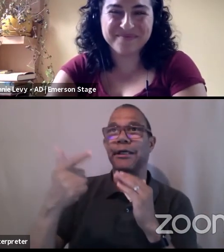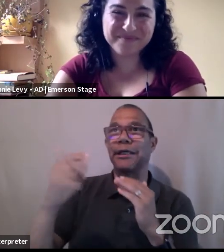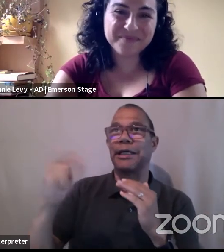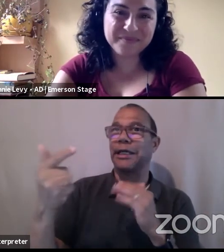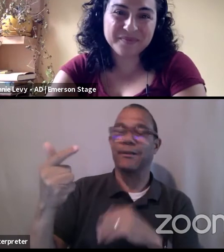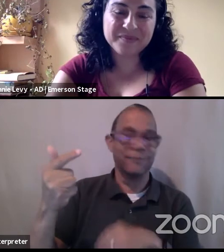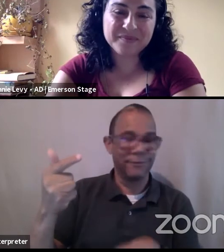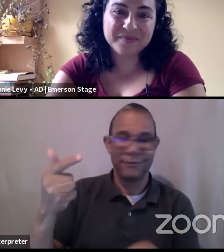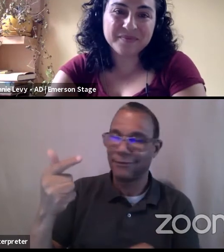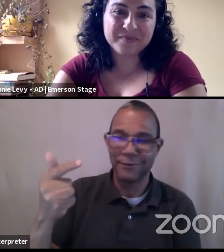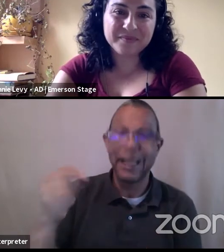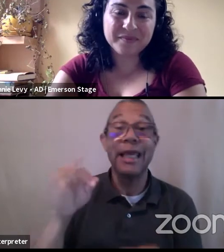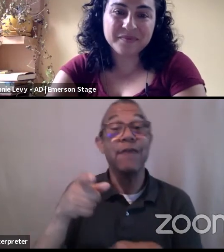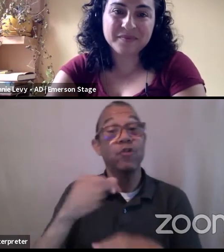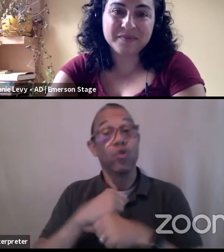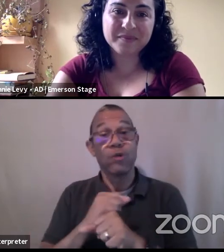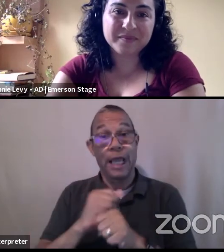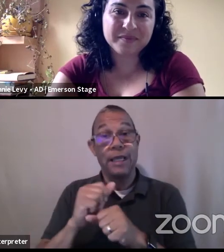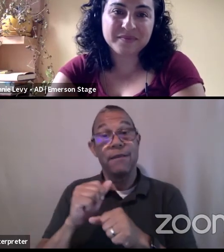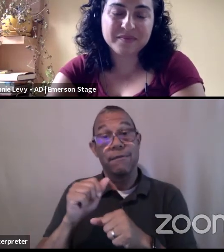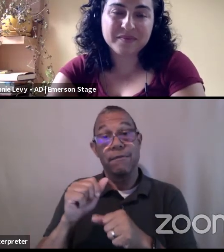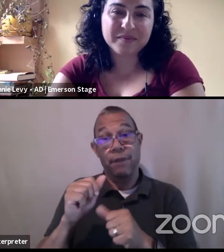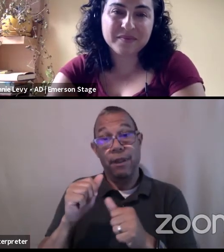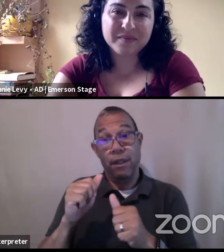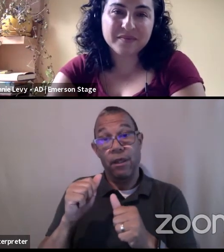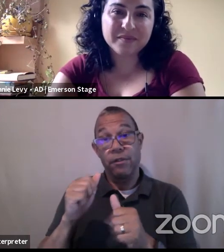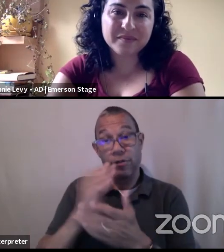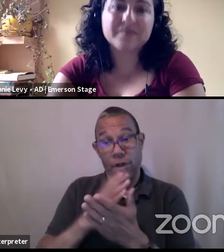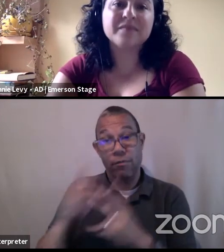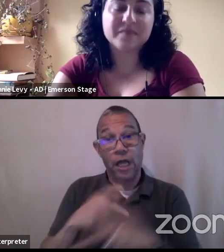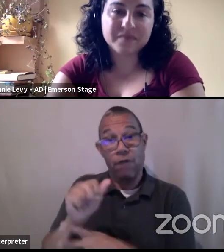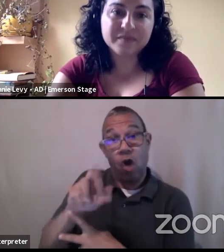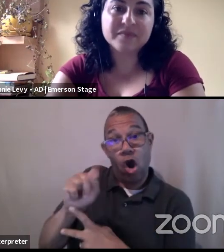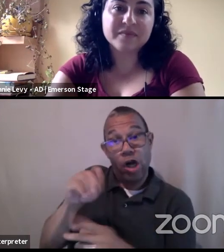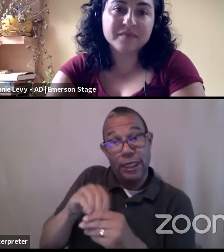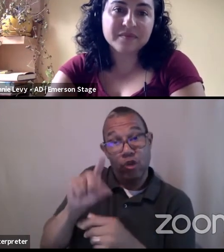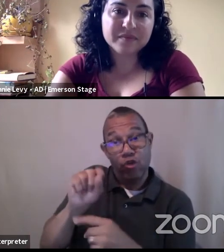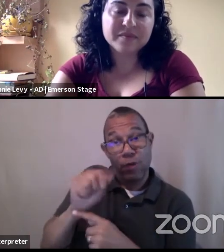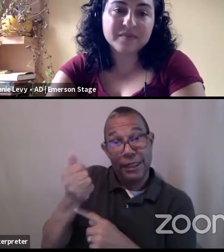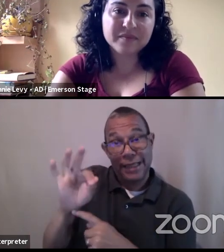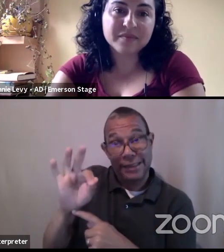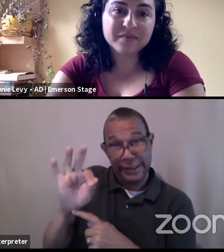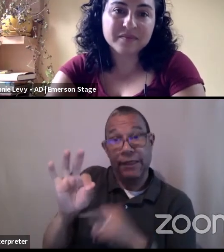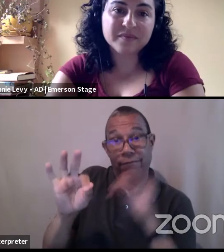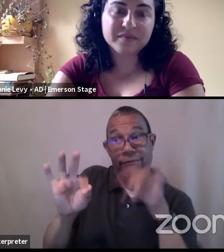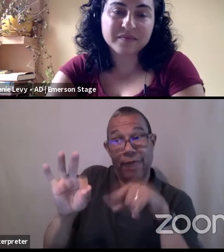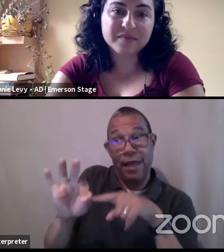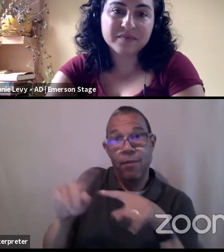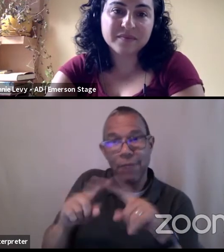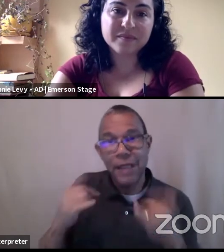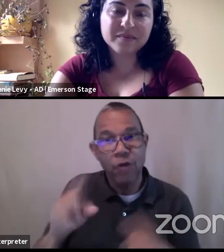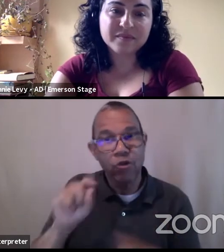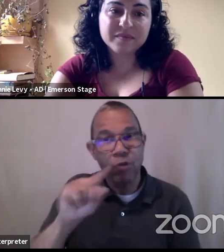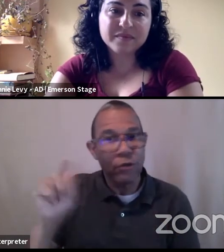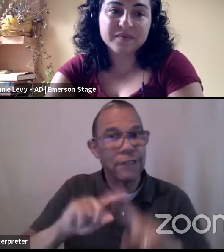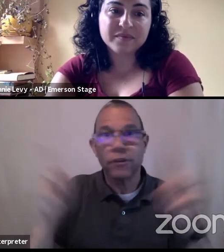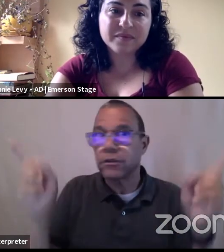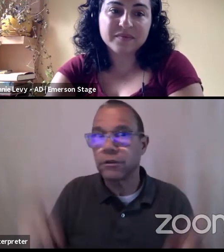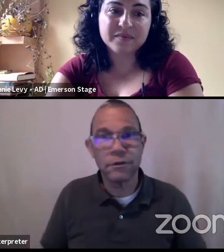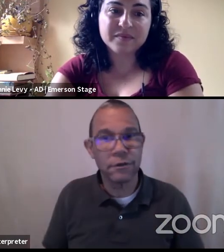such a work in 2019, it might have been, but, uh, this is 2020. We have a, a very